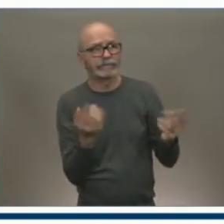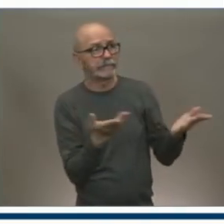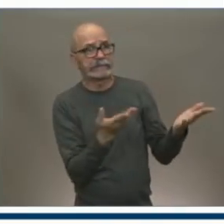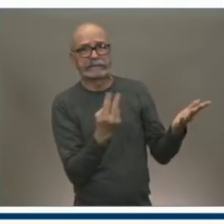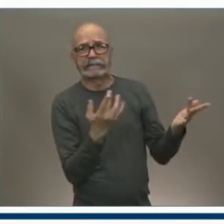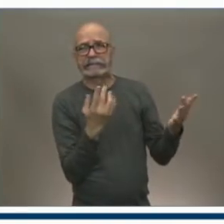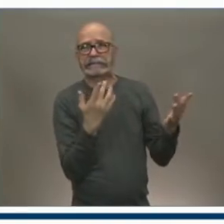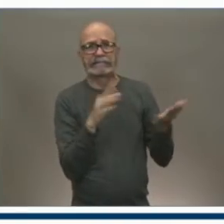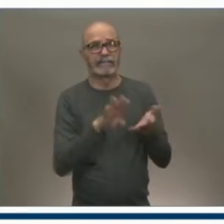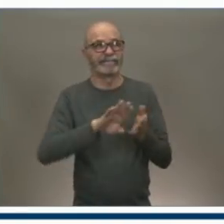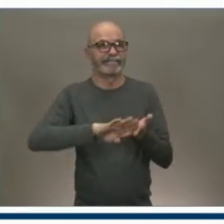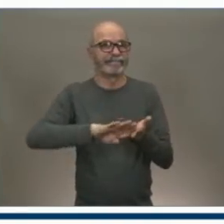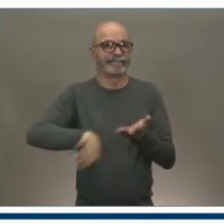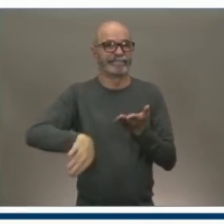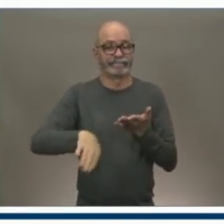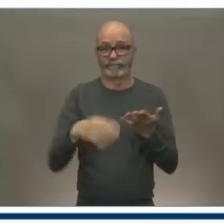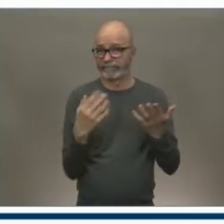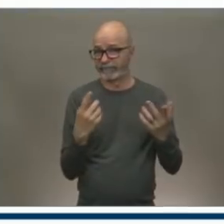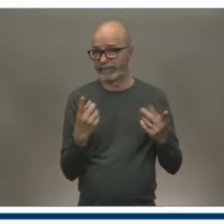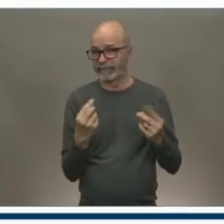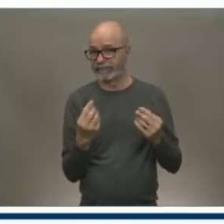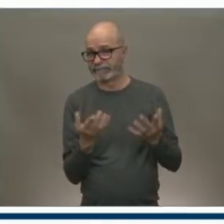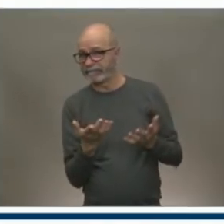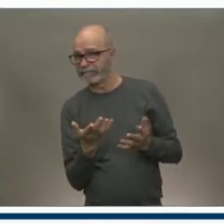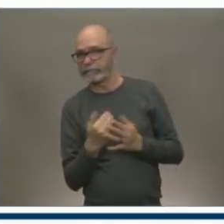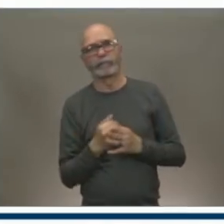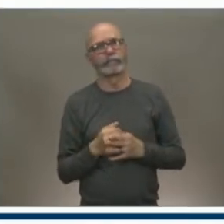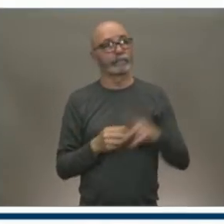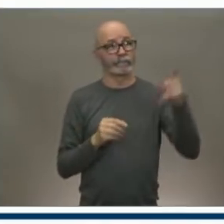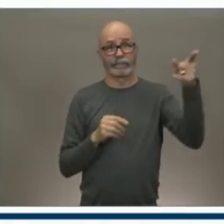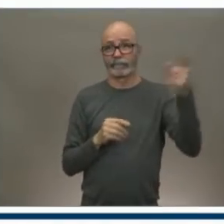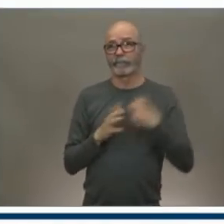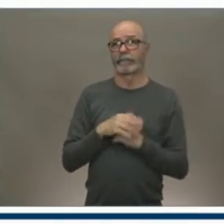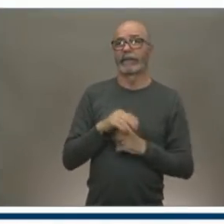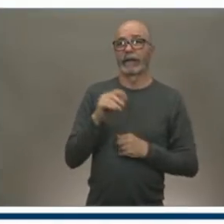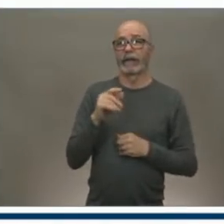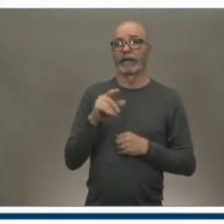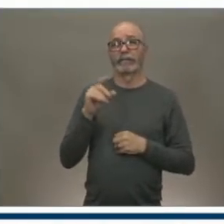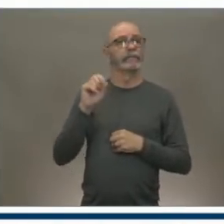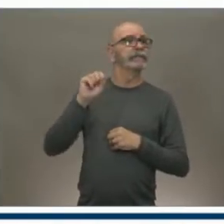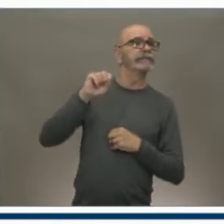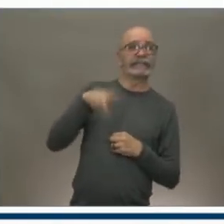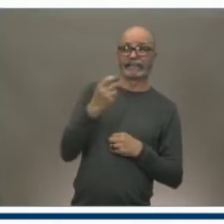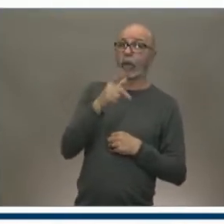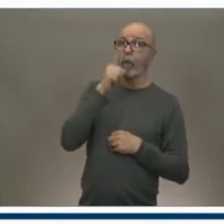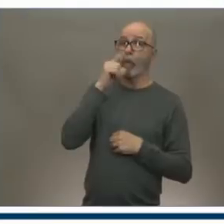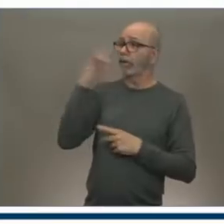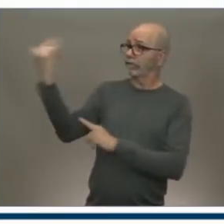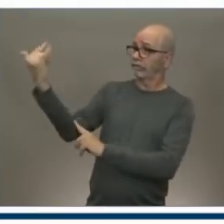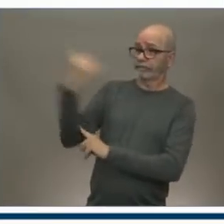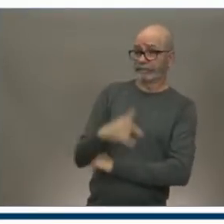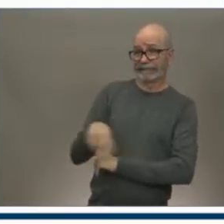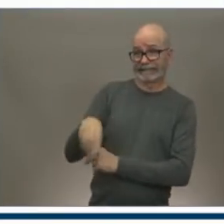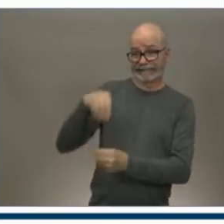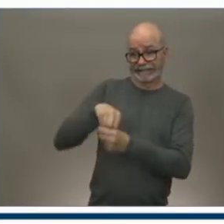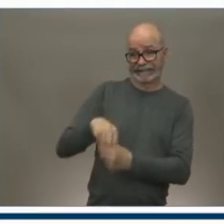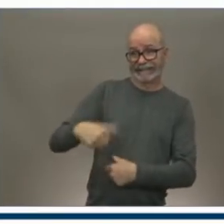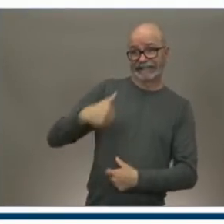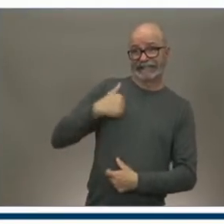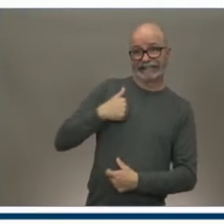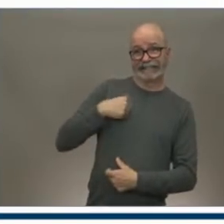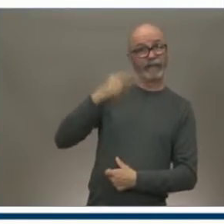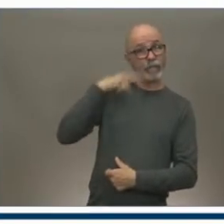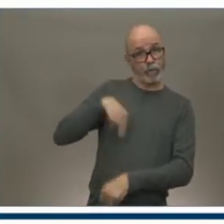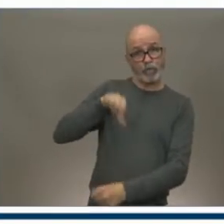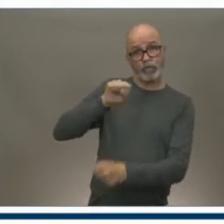Well, anytime somebody comes in into our country, whether, as you described, somebody coming here to go to work, we'll work